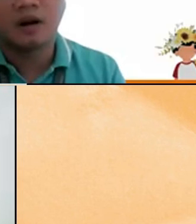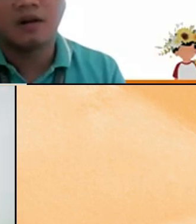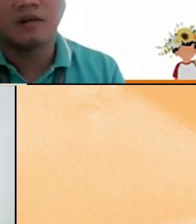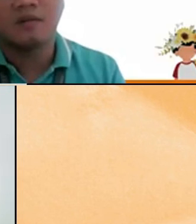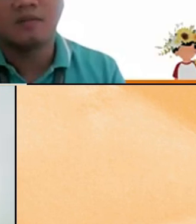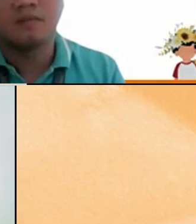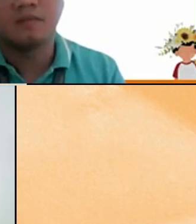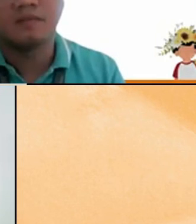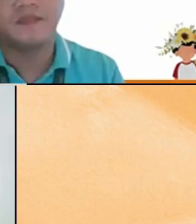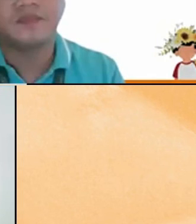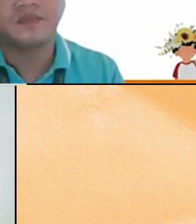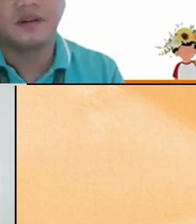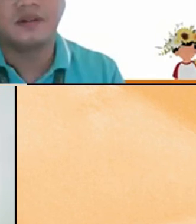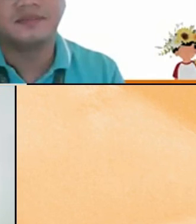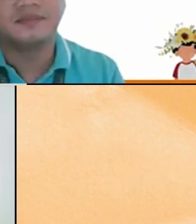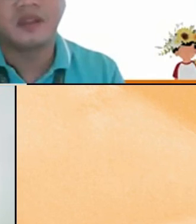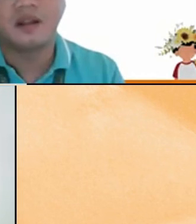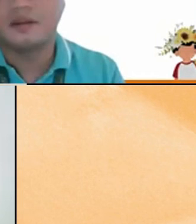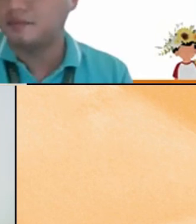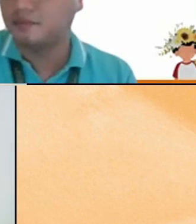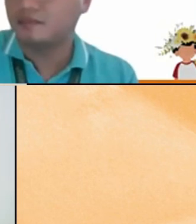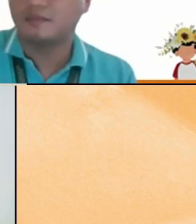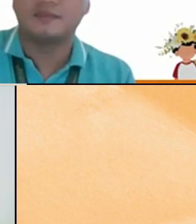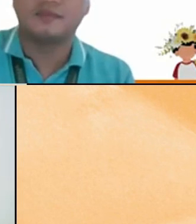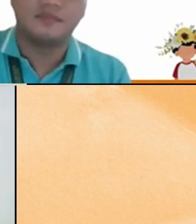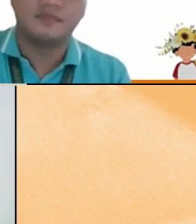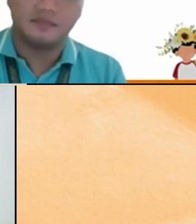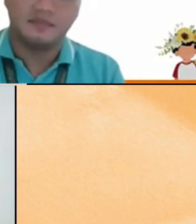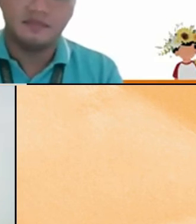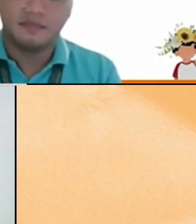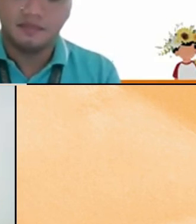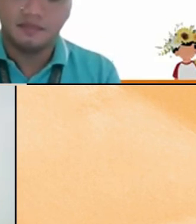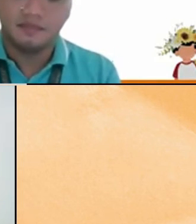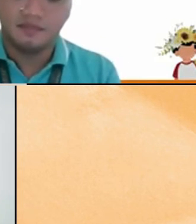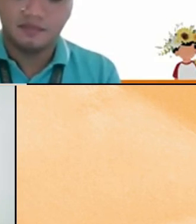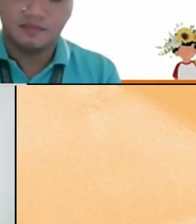so weak, you know, pag pinagalitan mo, gusto na magpakamatay, you know.